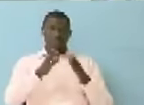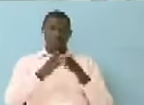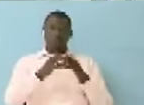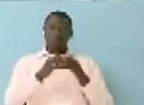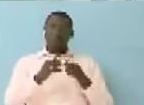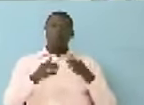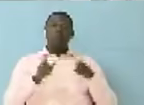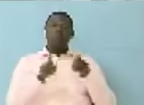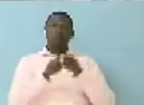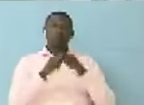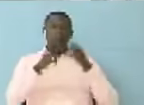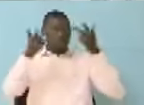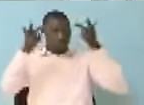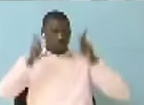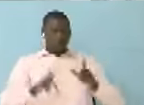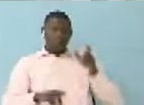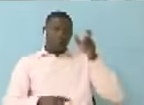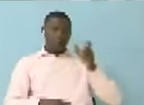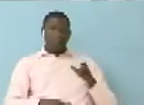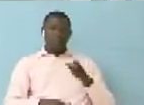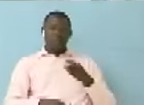very free environment.